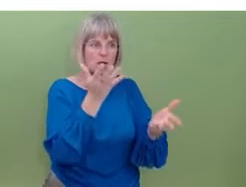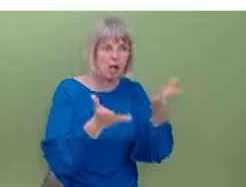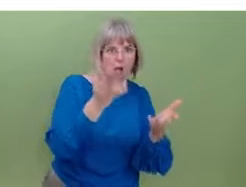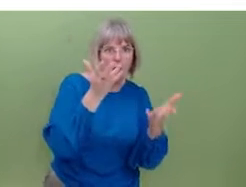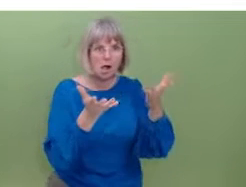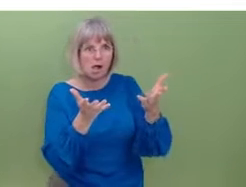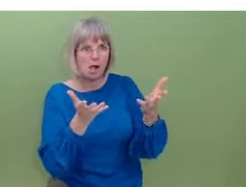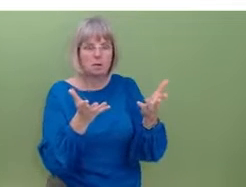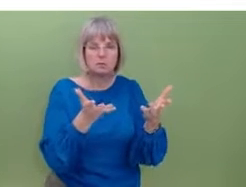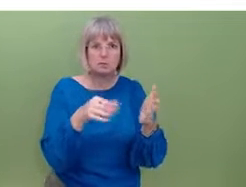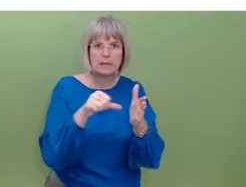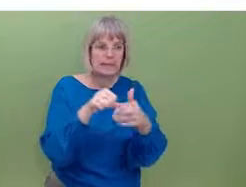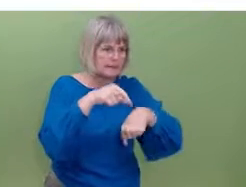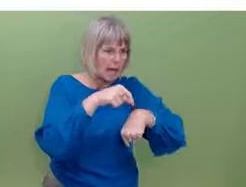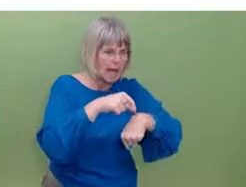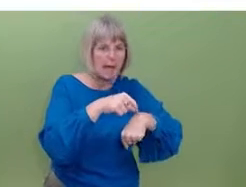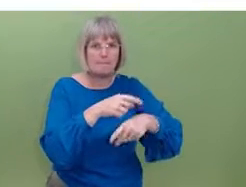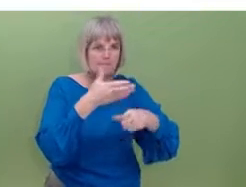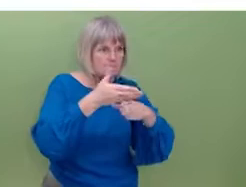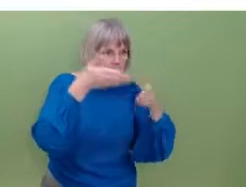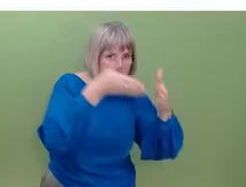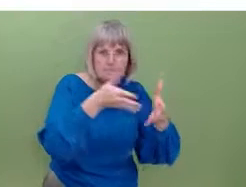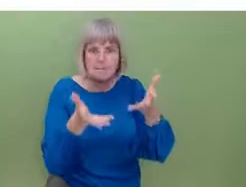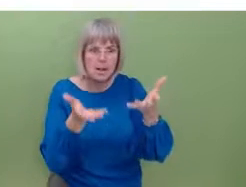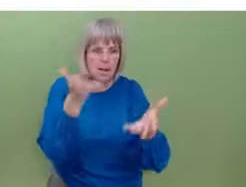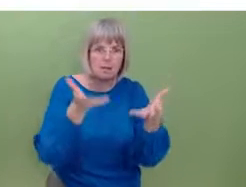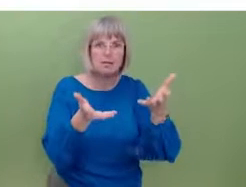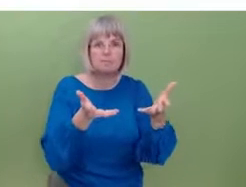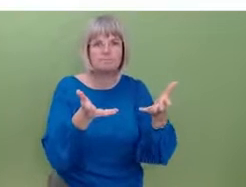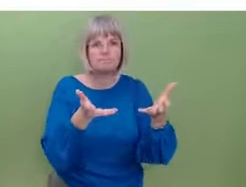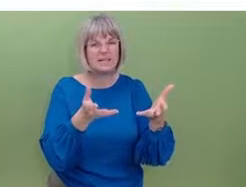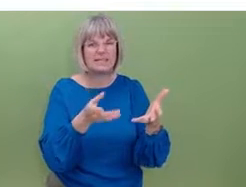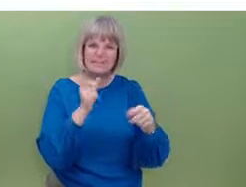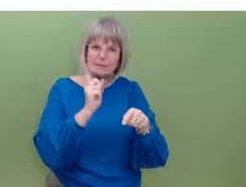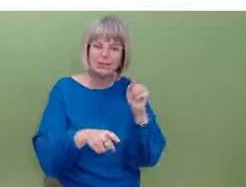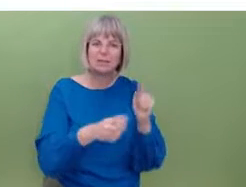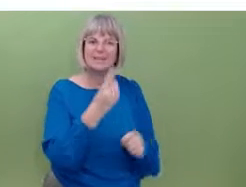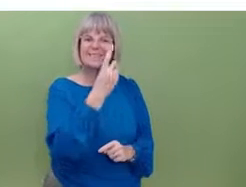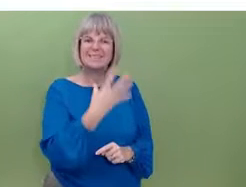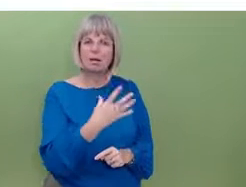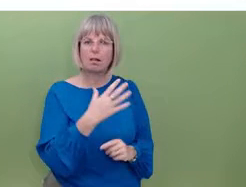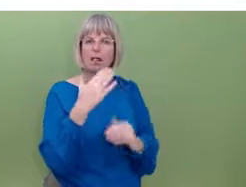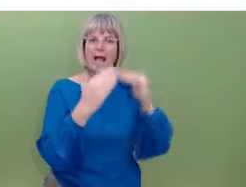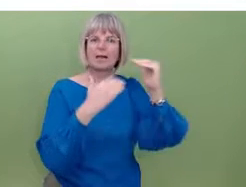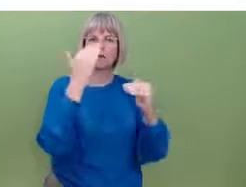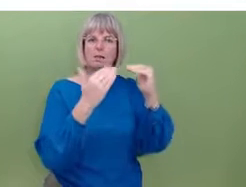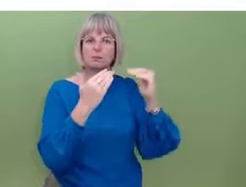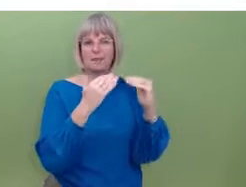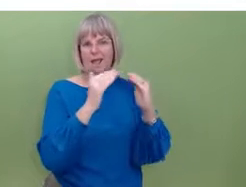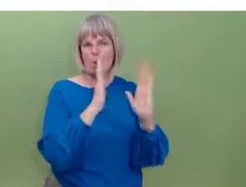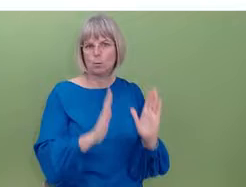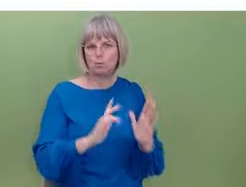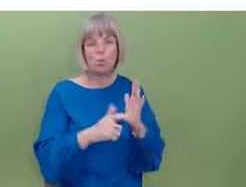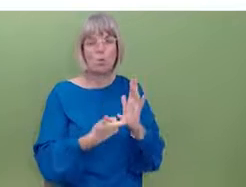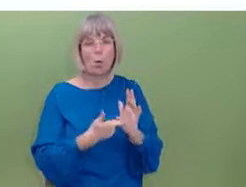this, but particularly those living in single adult households or in low income, or